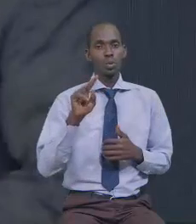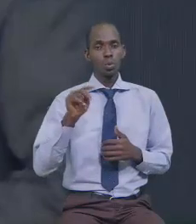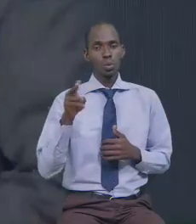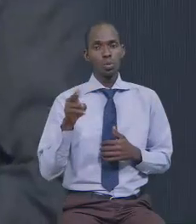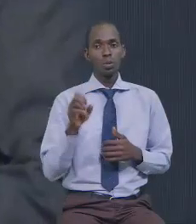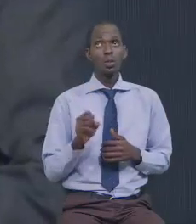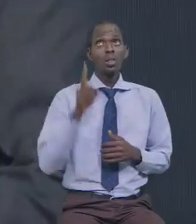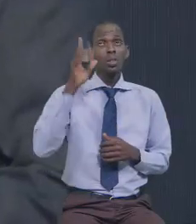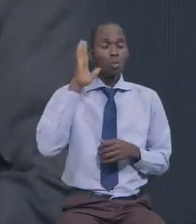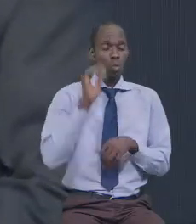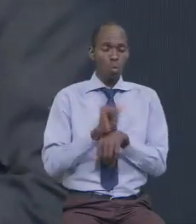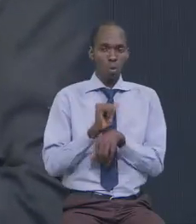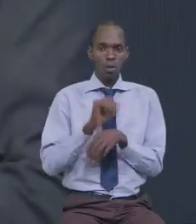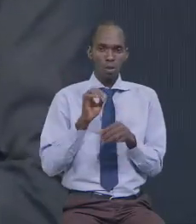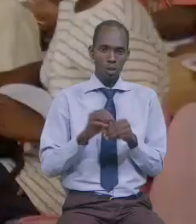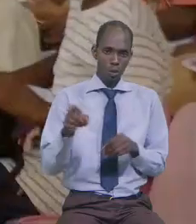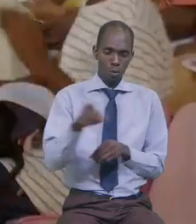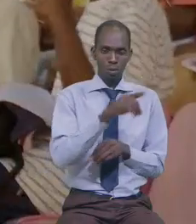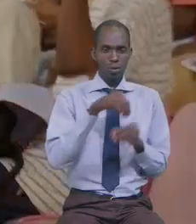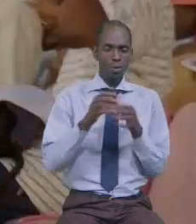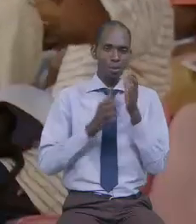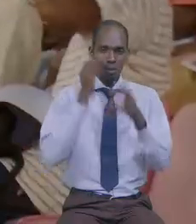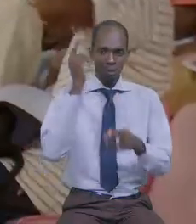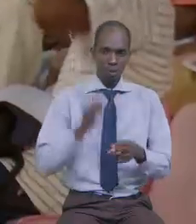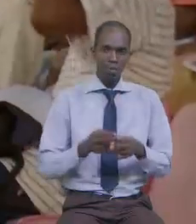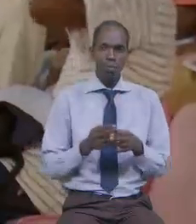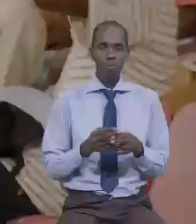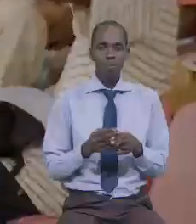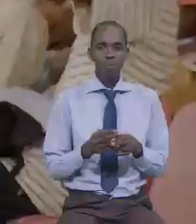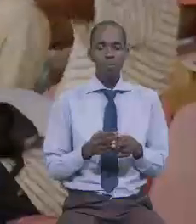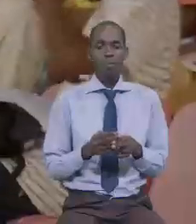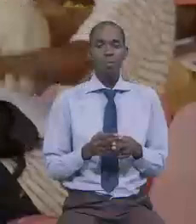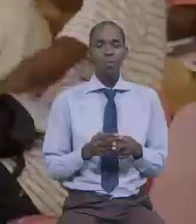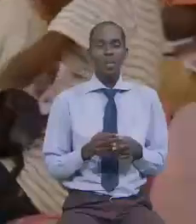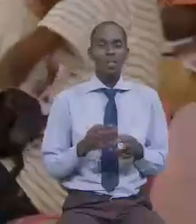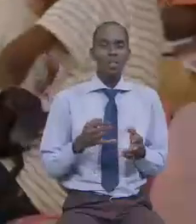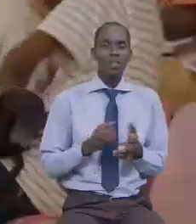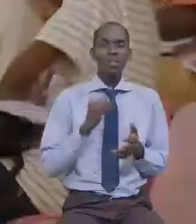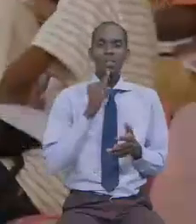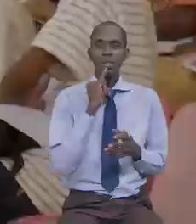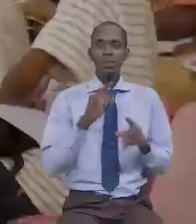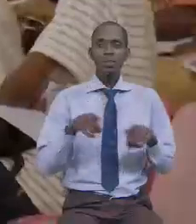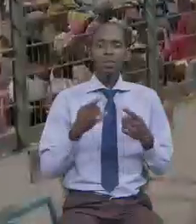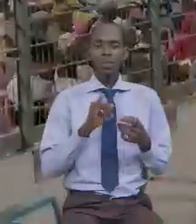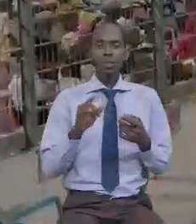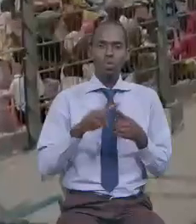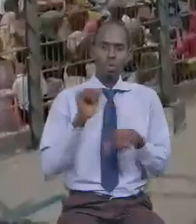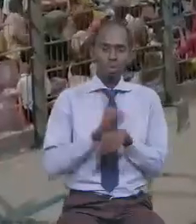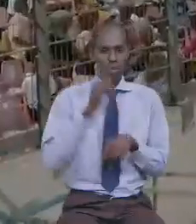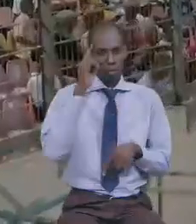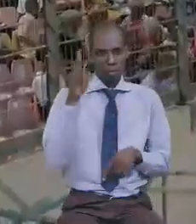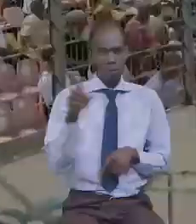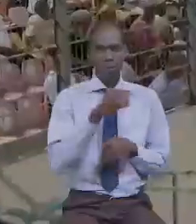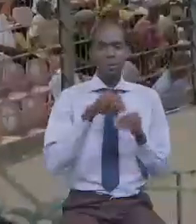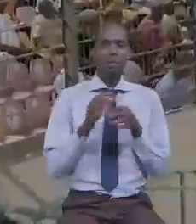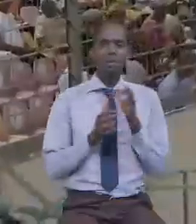you. Amen. It's going to work for you.